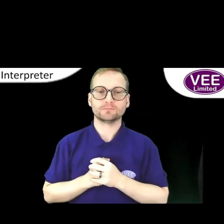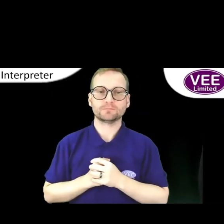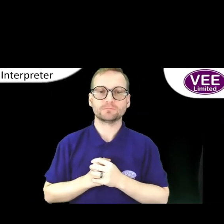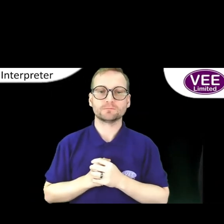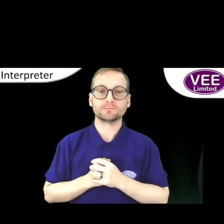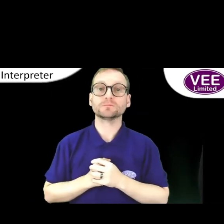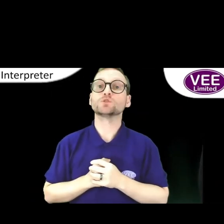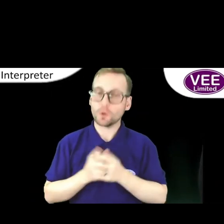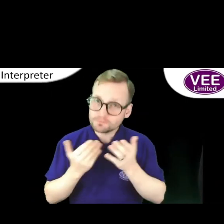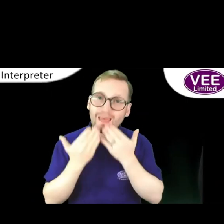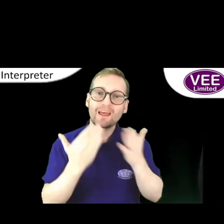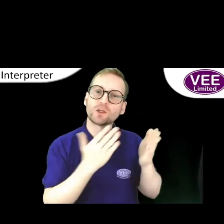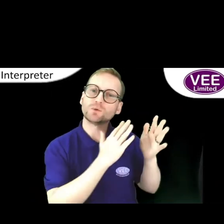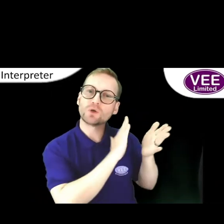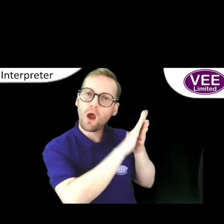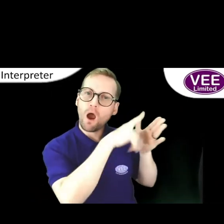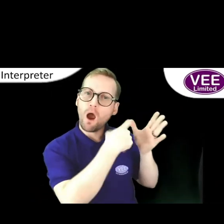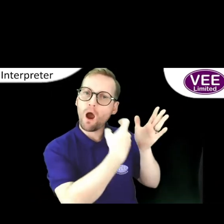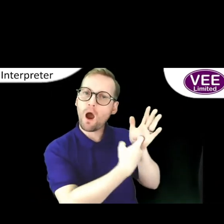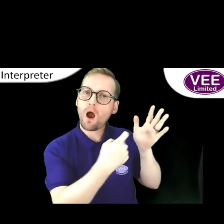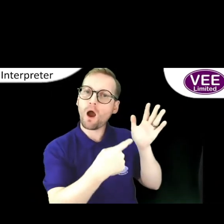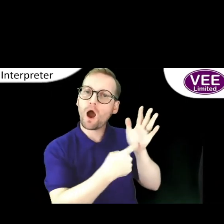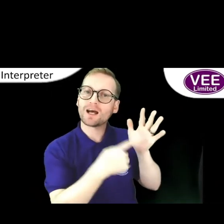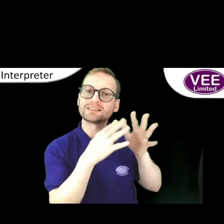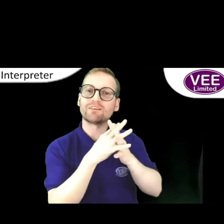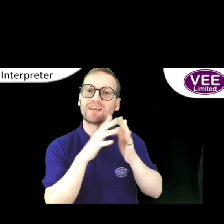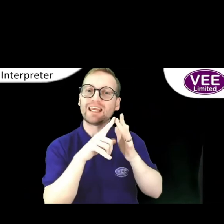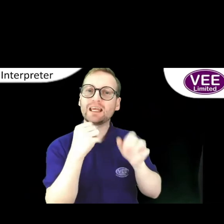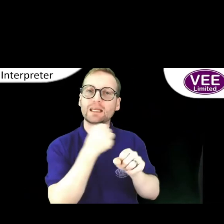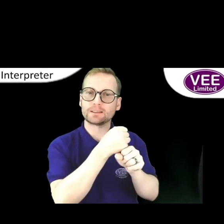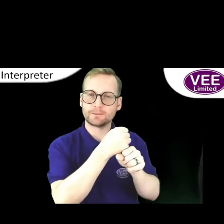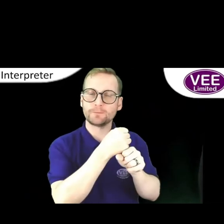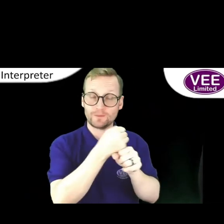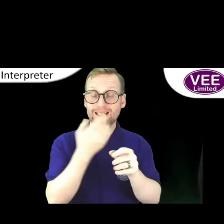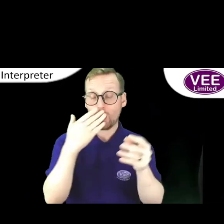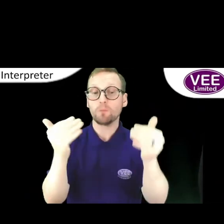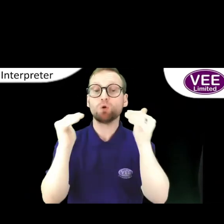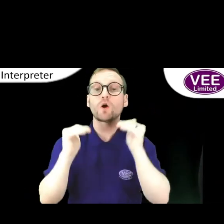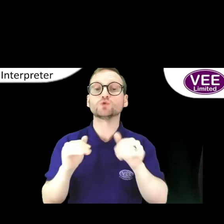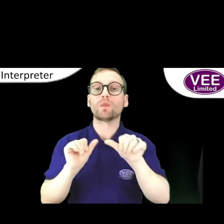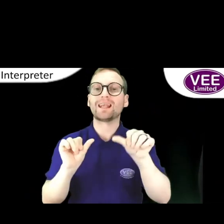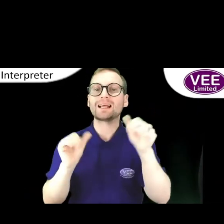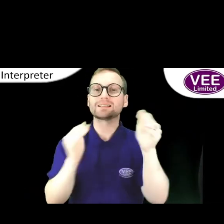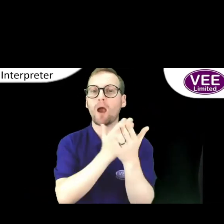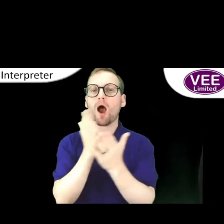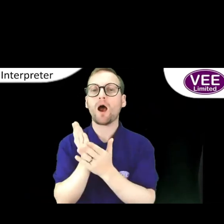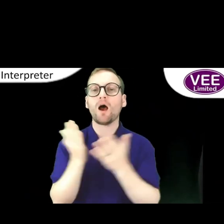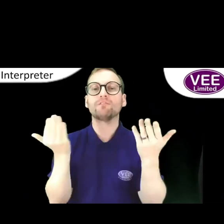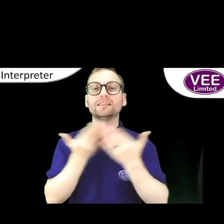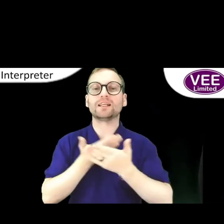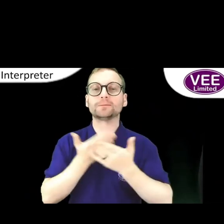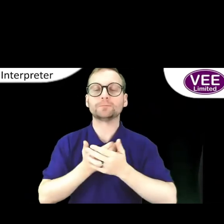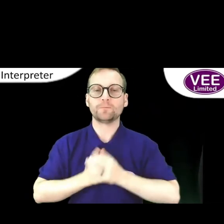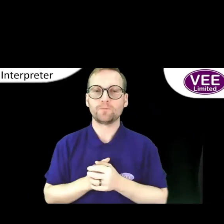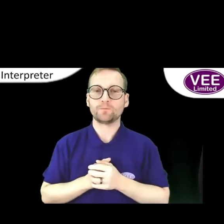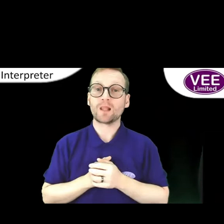So a big thank you to Hartvig for that introduction to the loan. We'll now move on to the next segment of the evening,